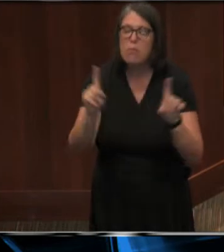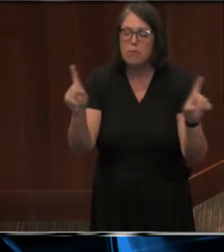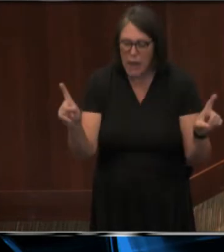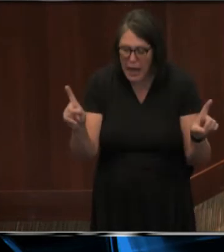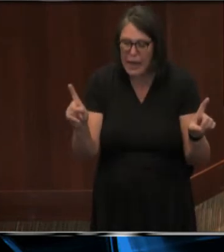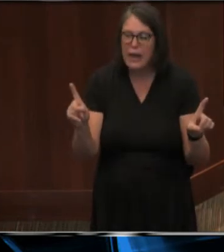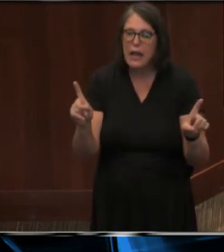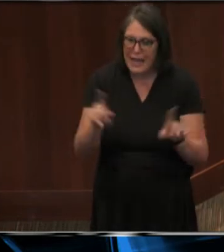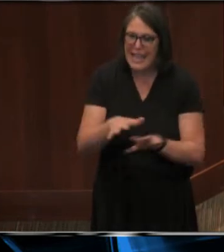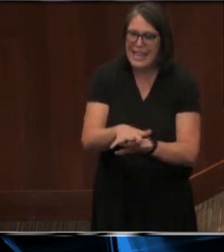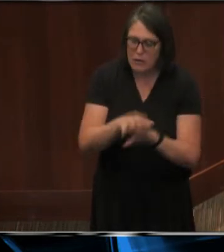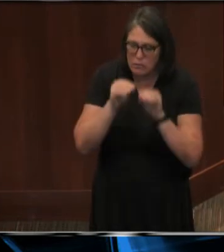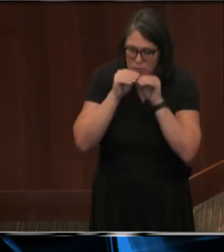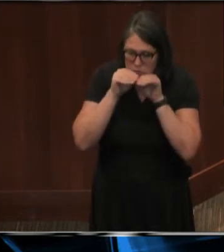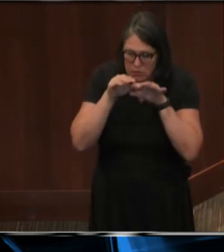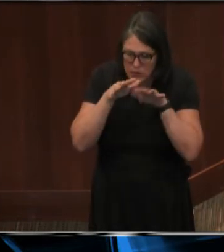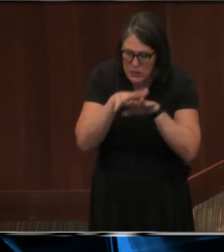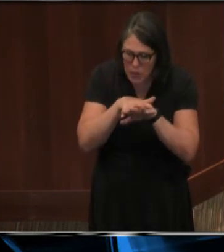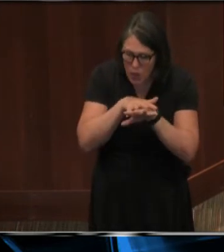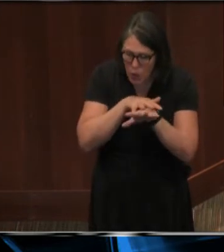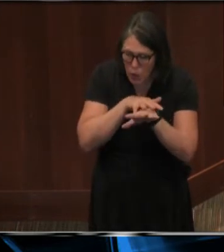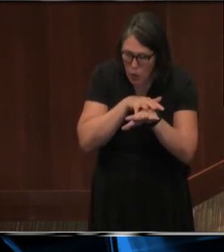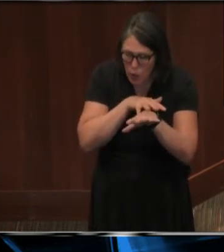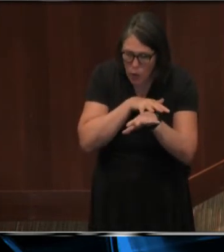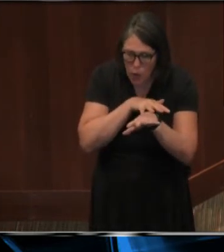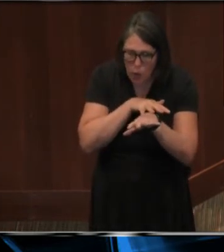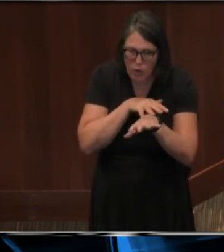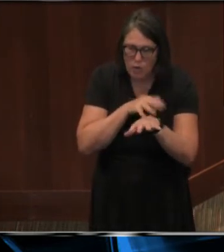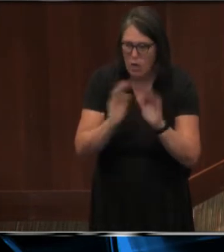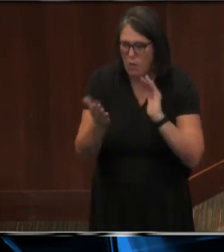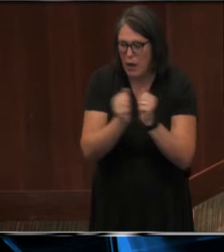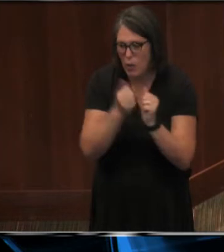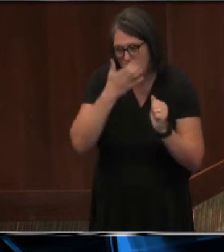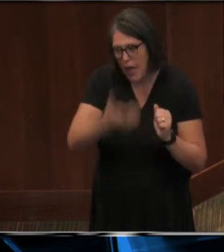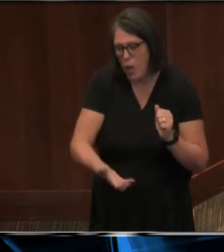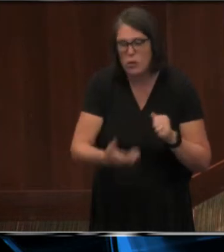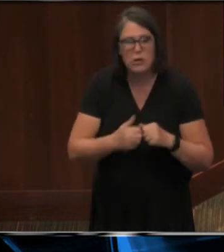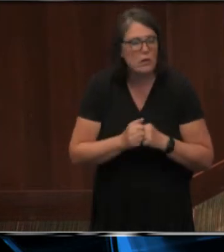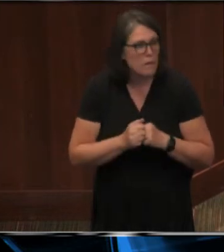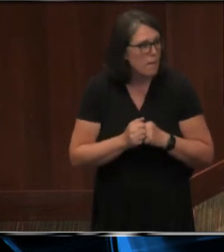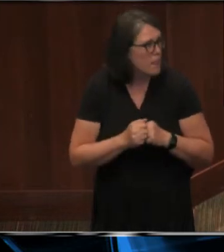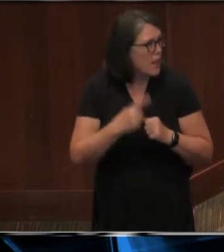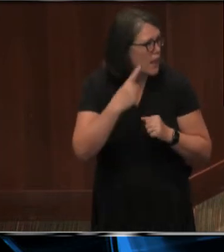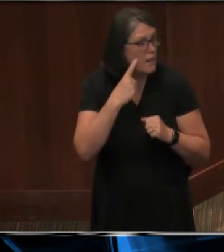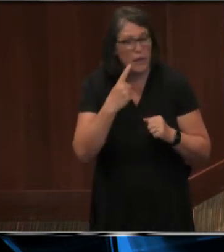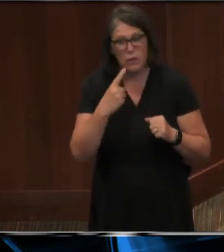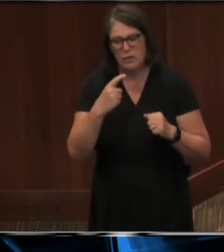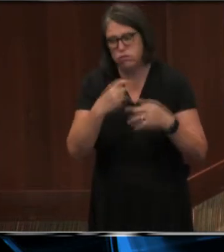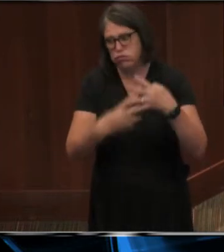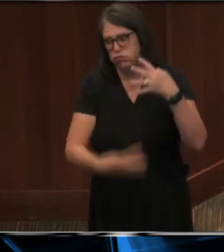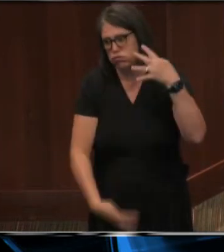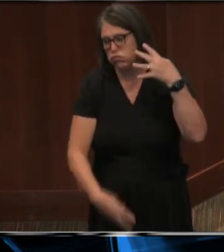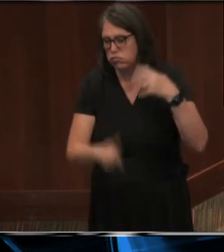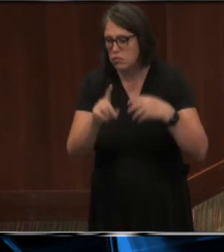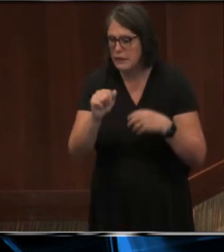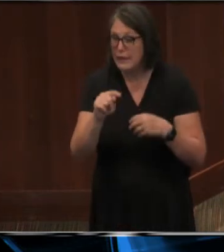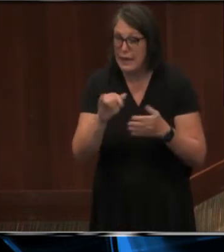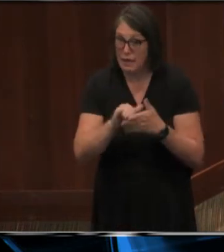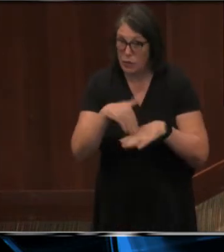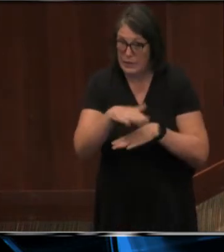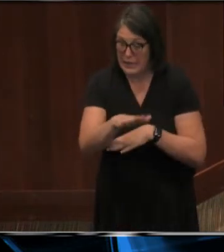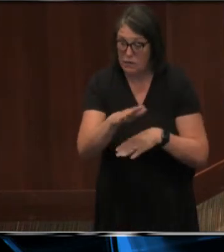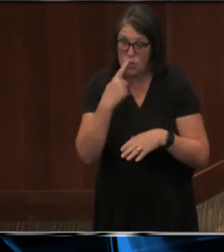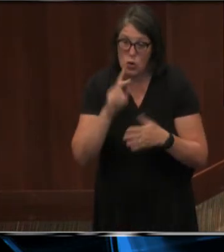they slow the spread dramatically. And you will see that there was, I believe, a bunch of data that was sent to you in a document